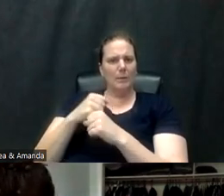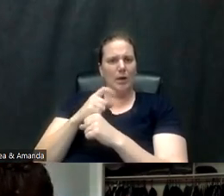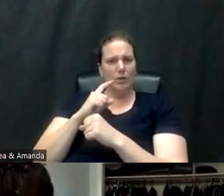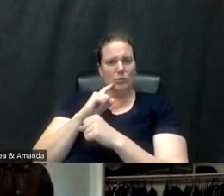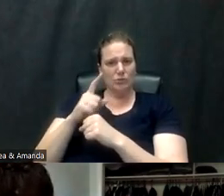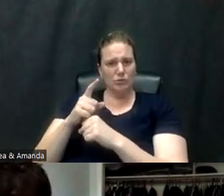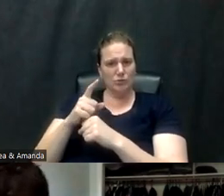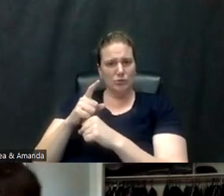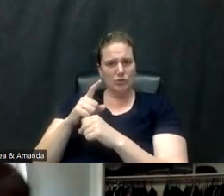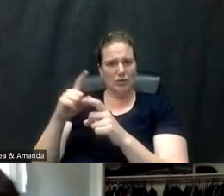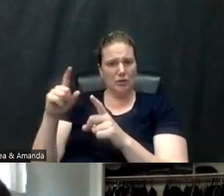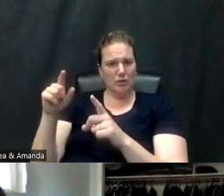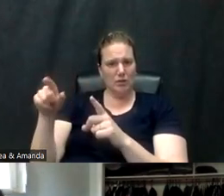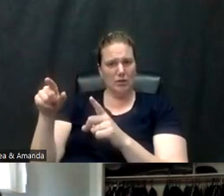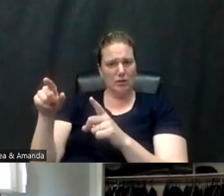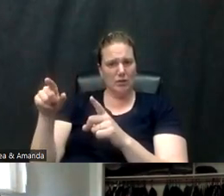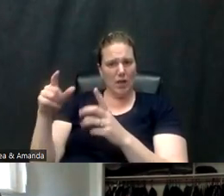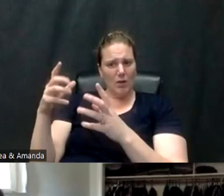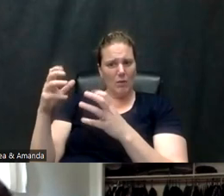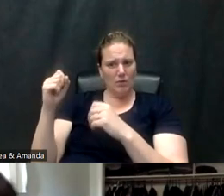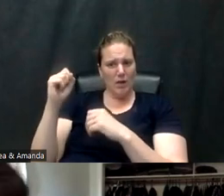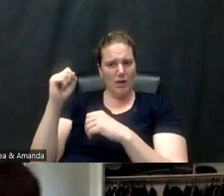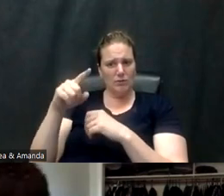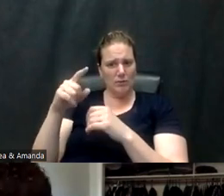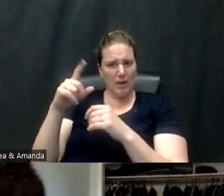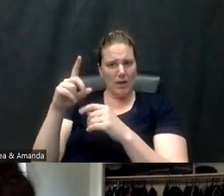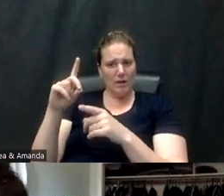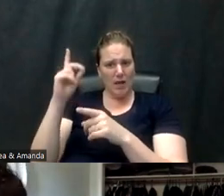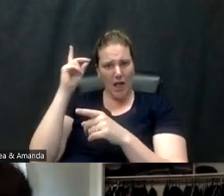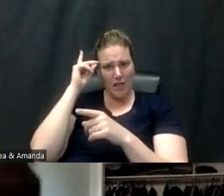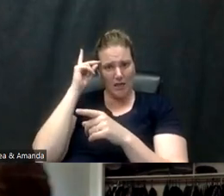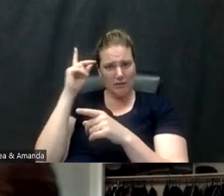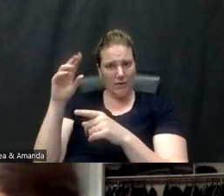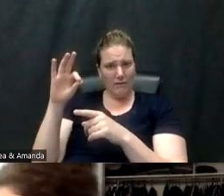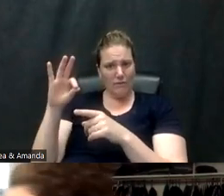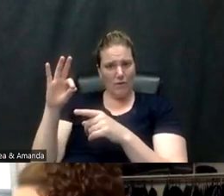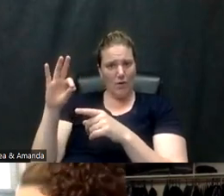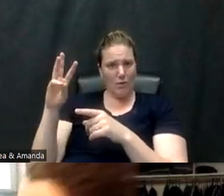wants to ask you about Dallas, Fort Worth, or